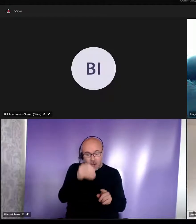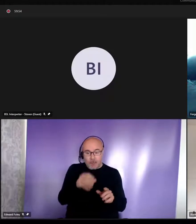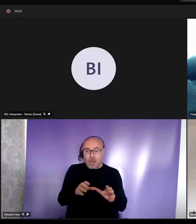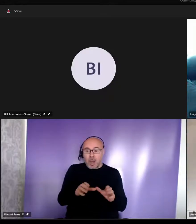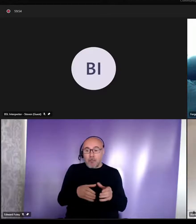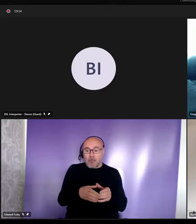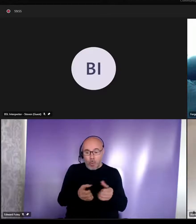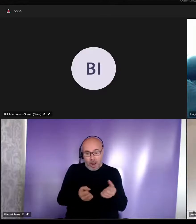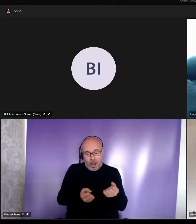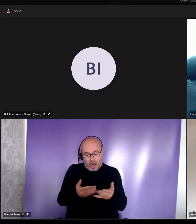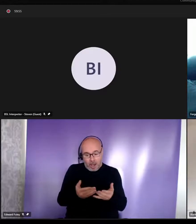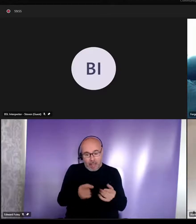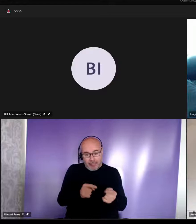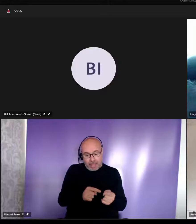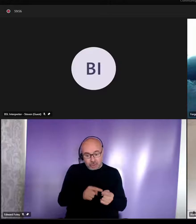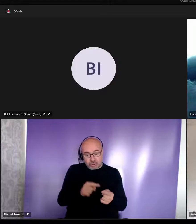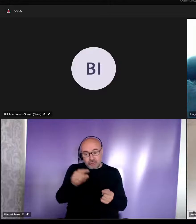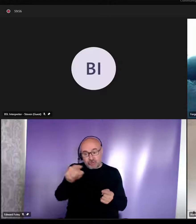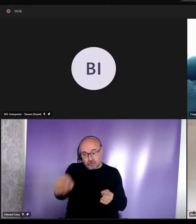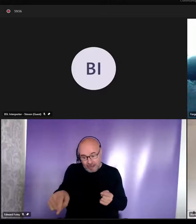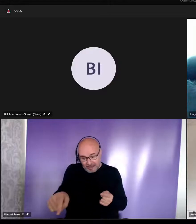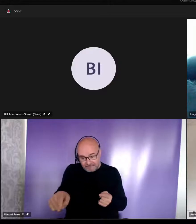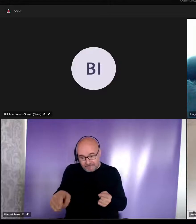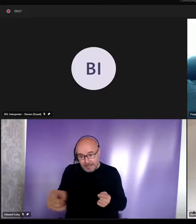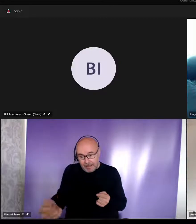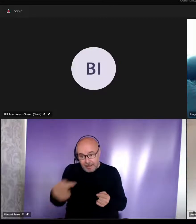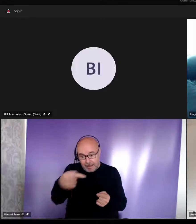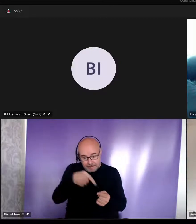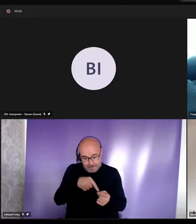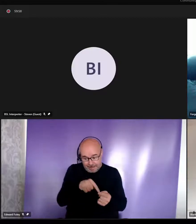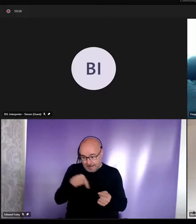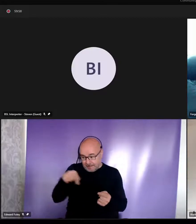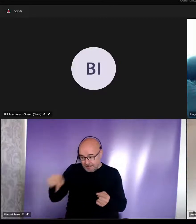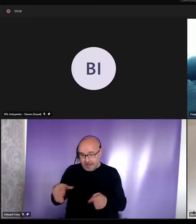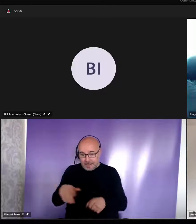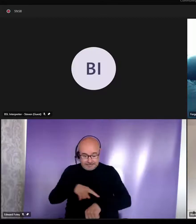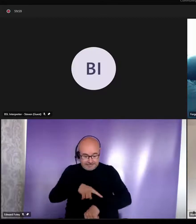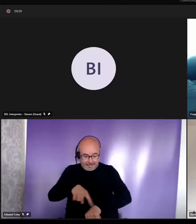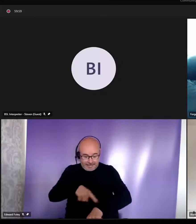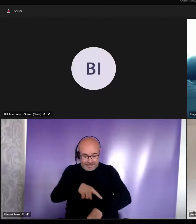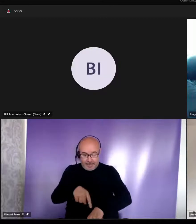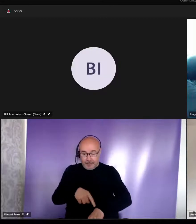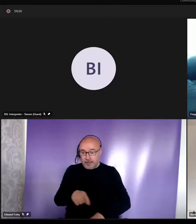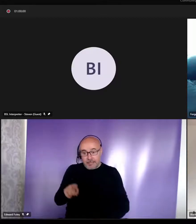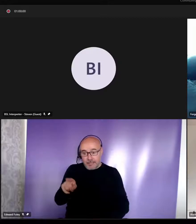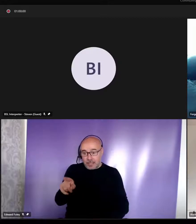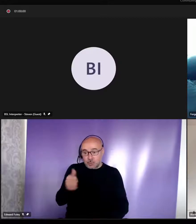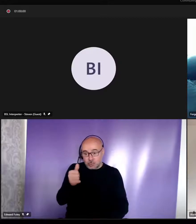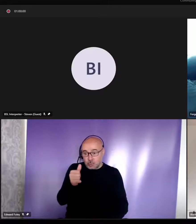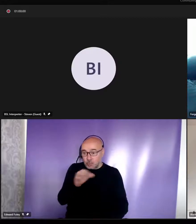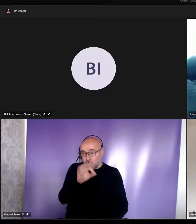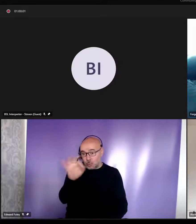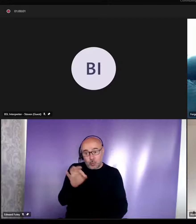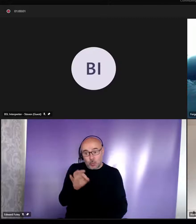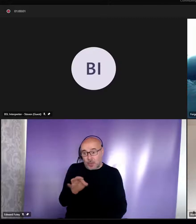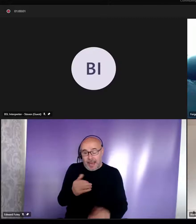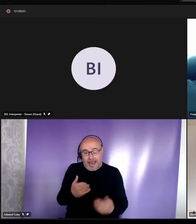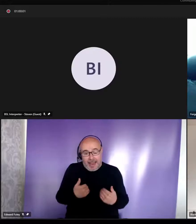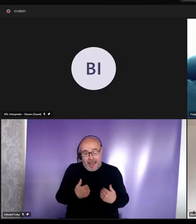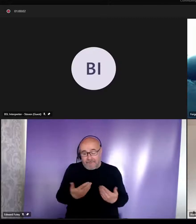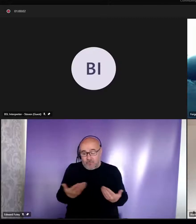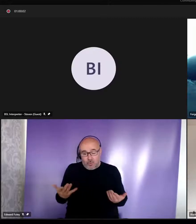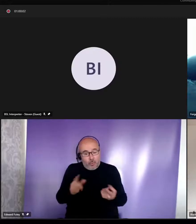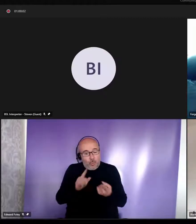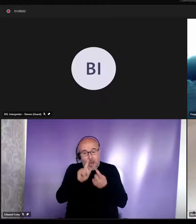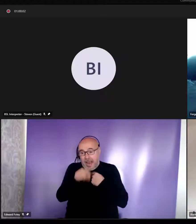very legitimate and very relevant question. I don't have an answer to that, because as a director for